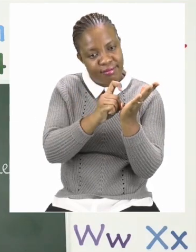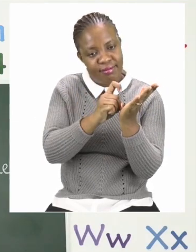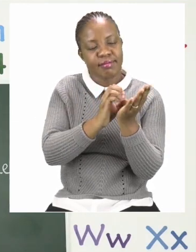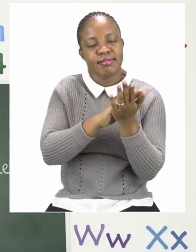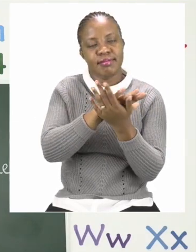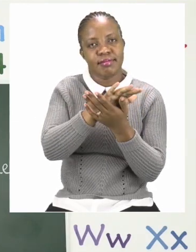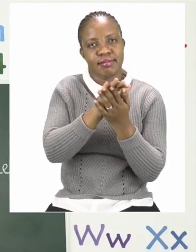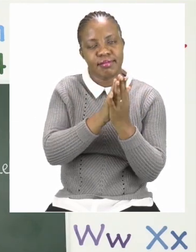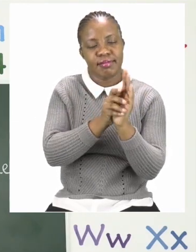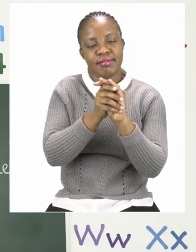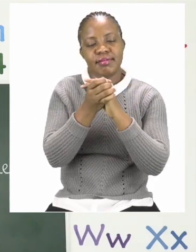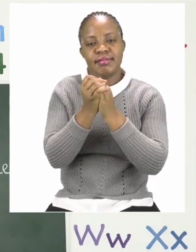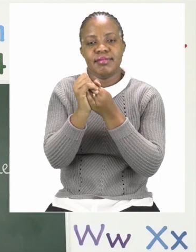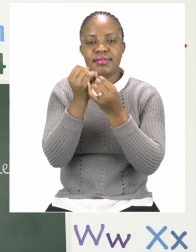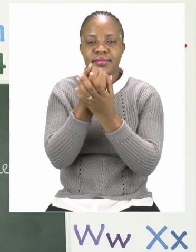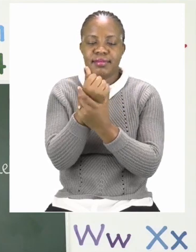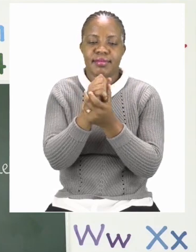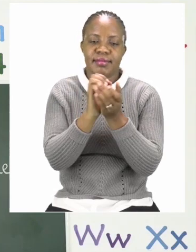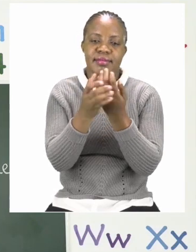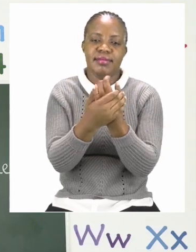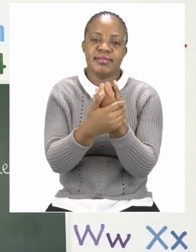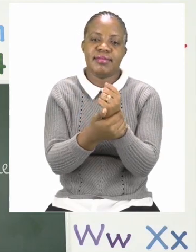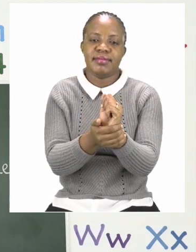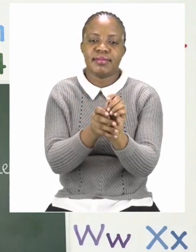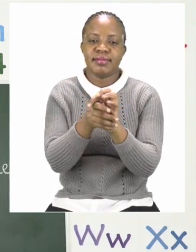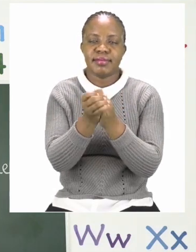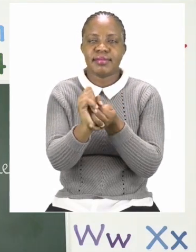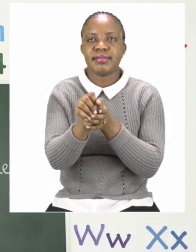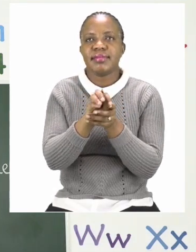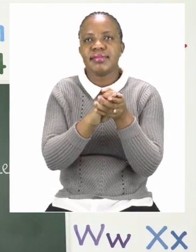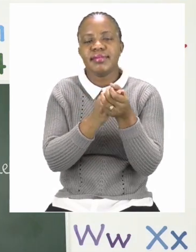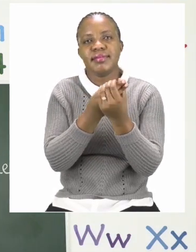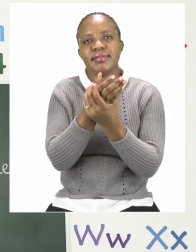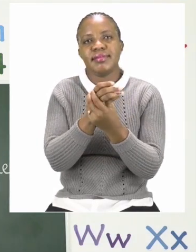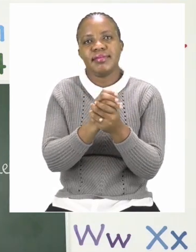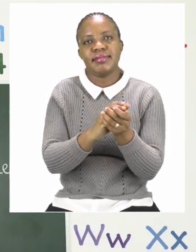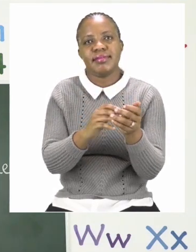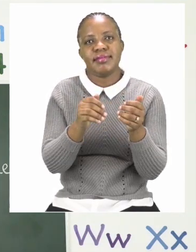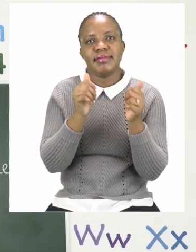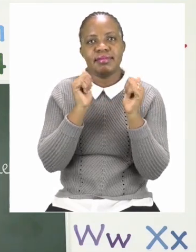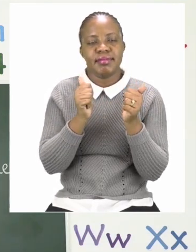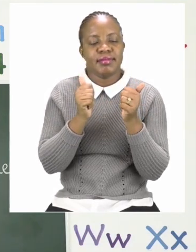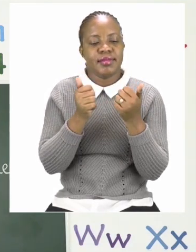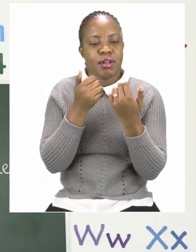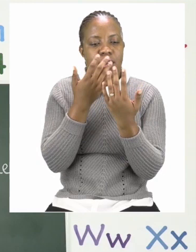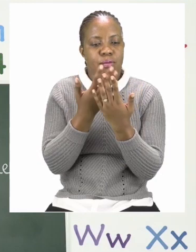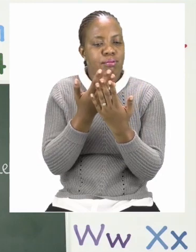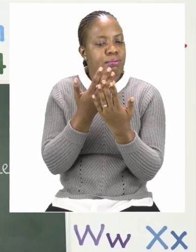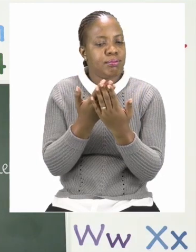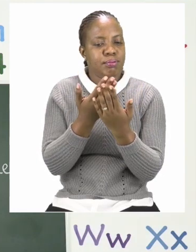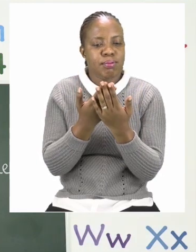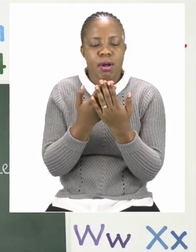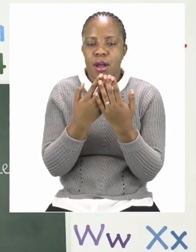hands and round. Well done. Make sure that your hands are